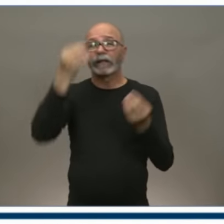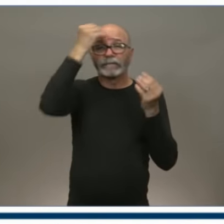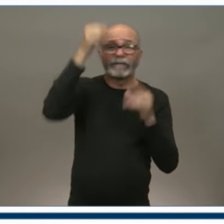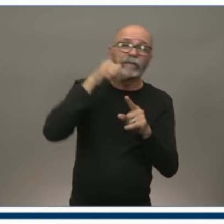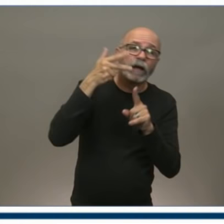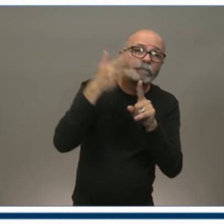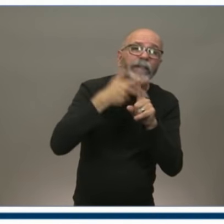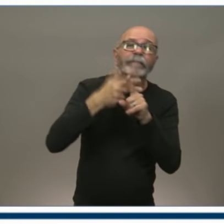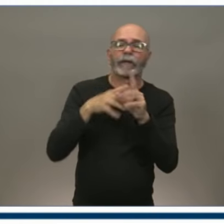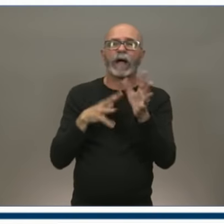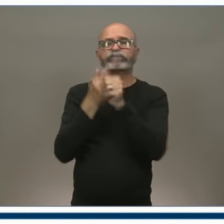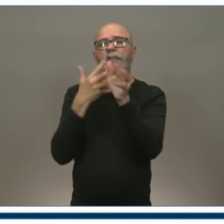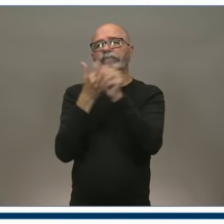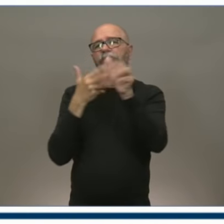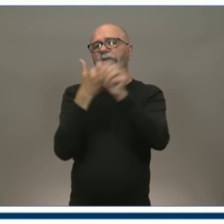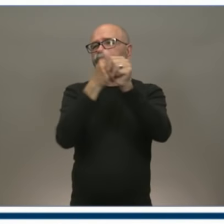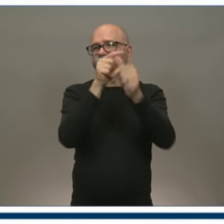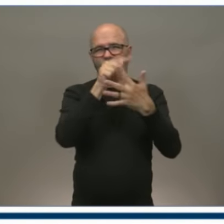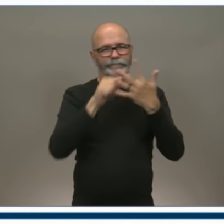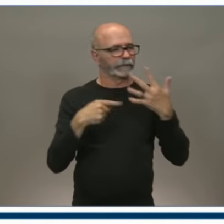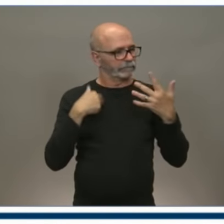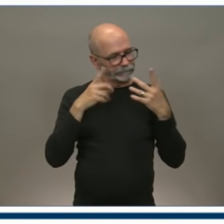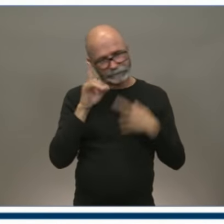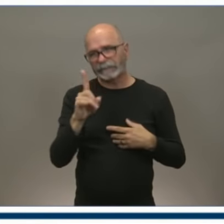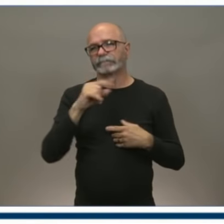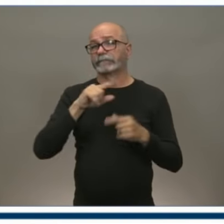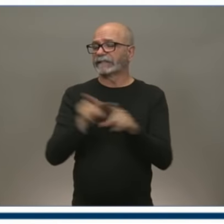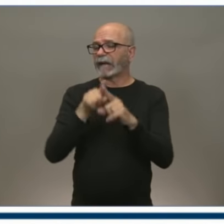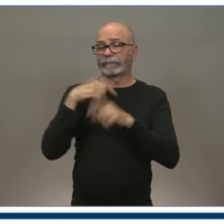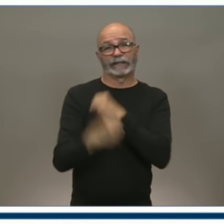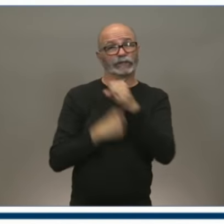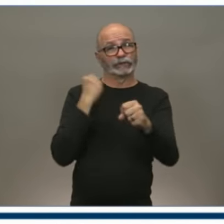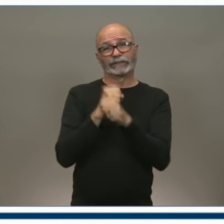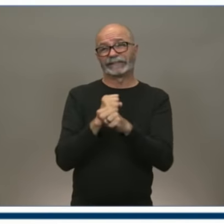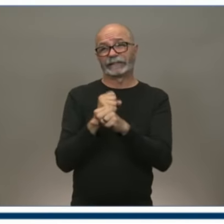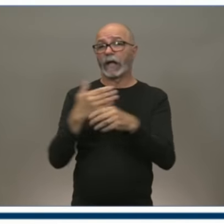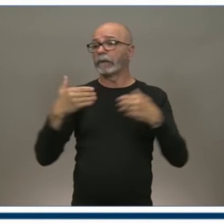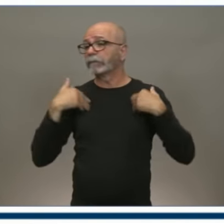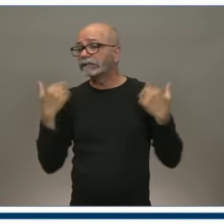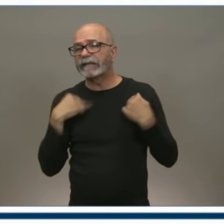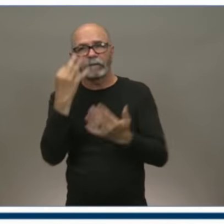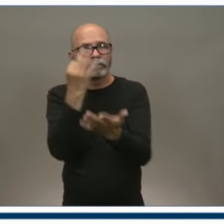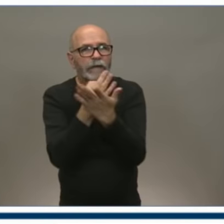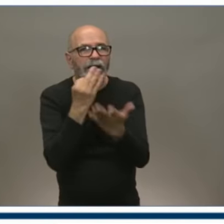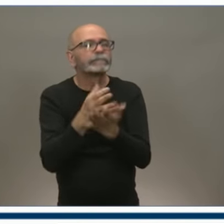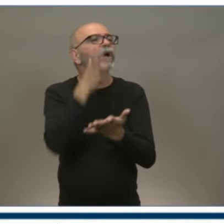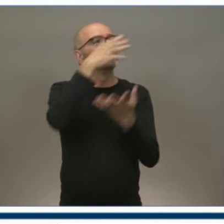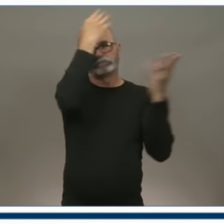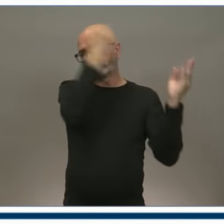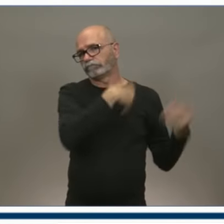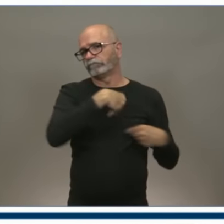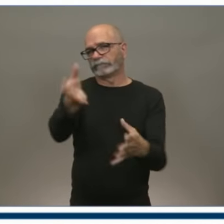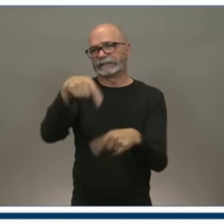different. The Minister of Finance will communicate that to Nova Scotians in this